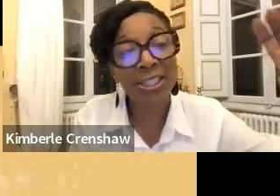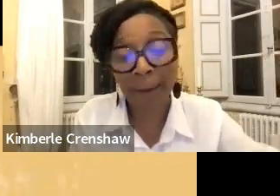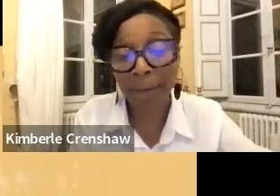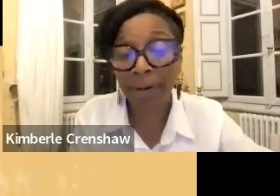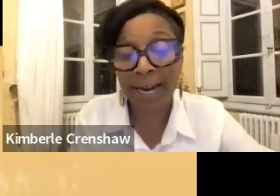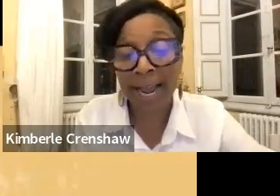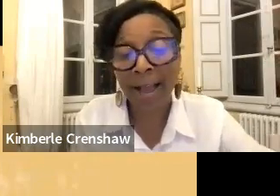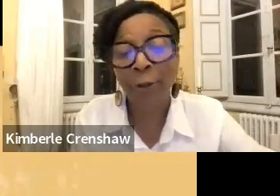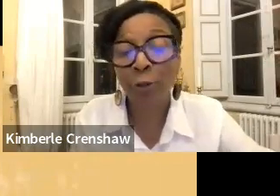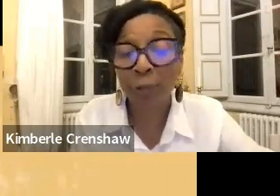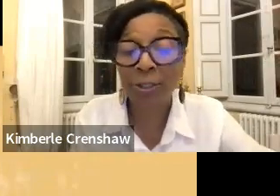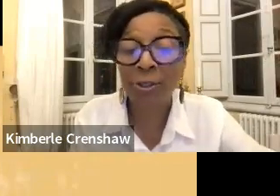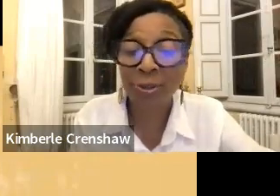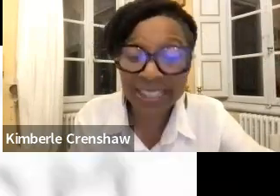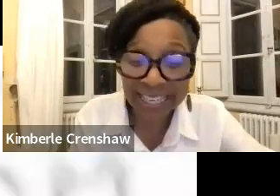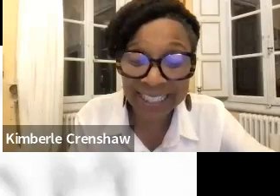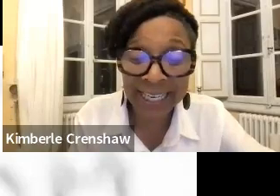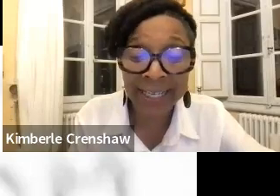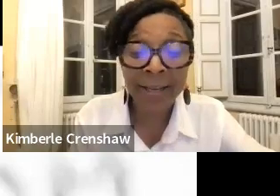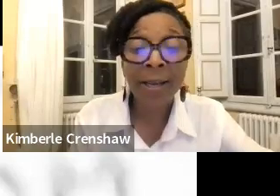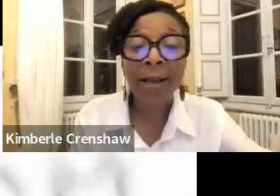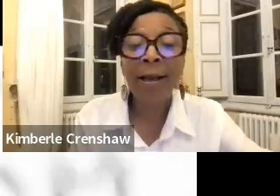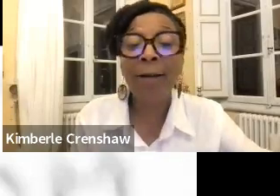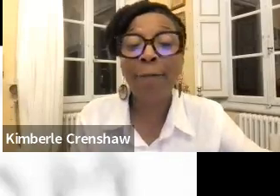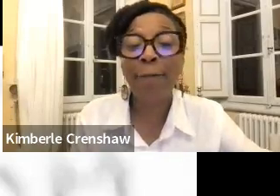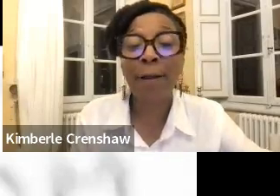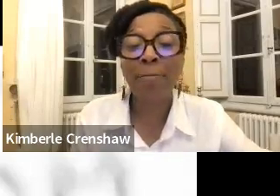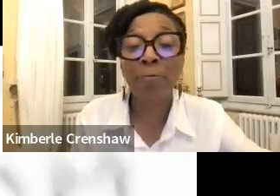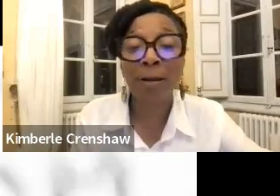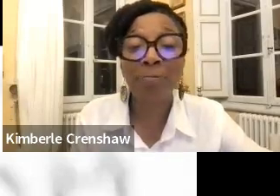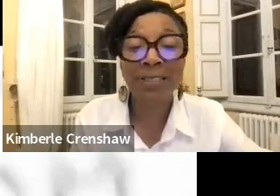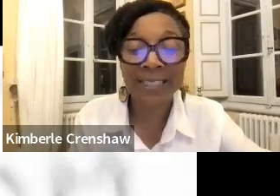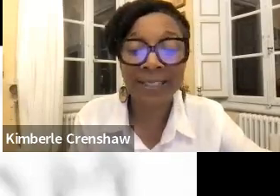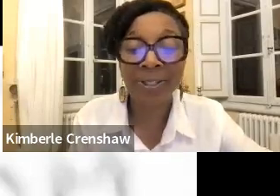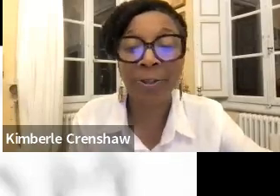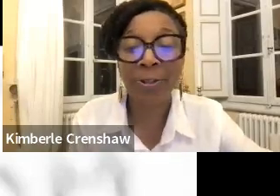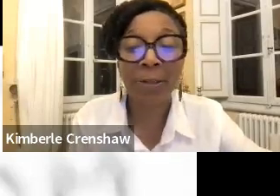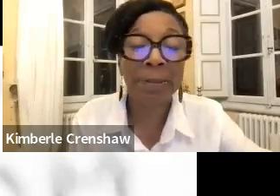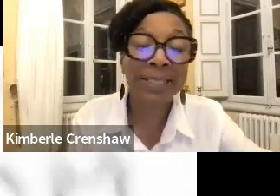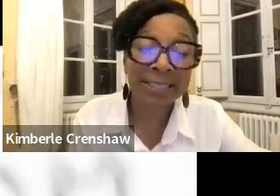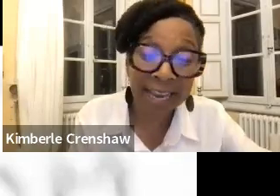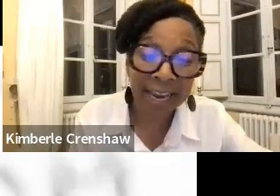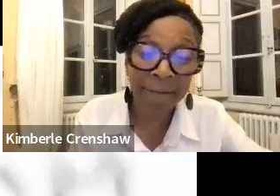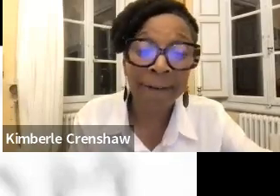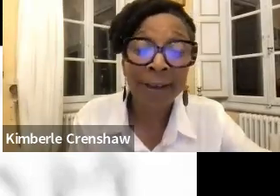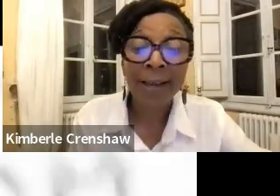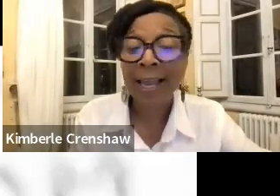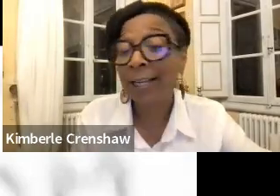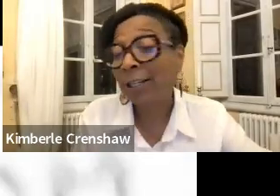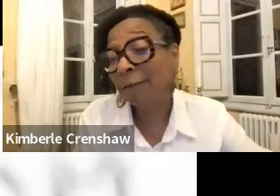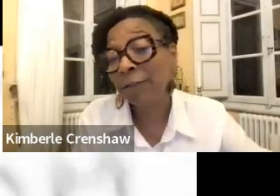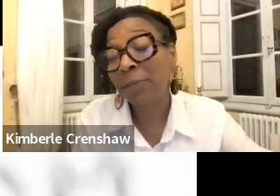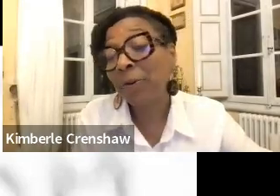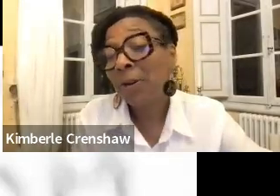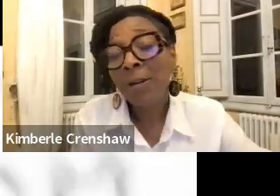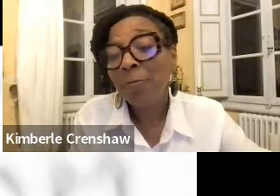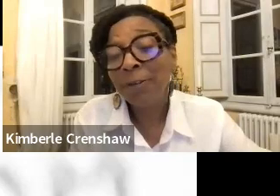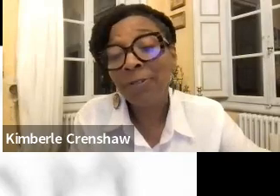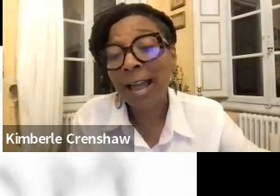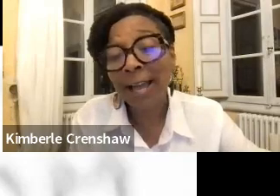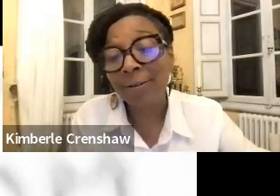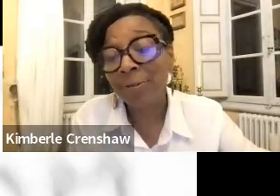to separate out critical thinking from what was considered to be safe and